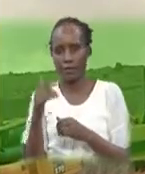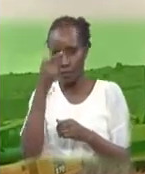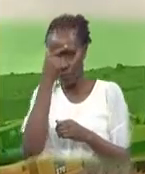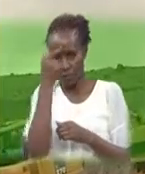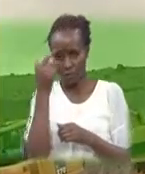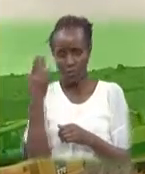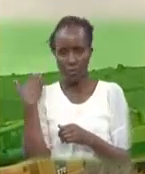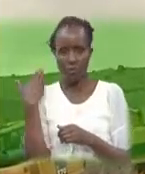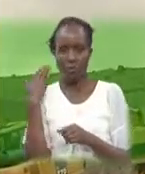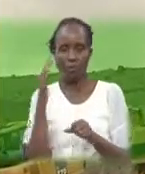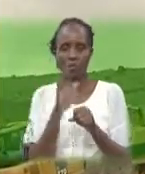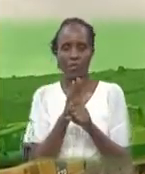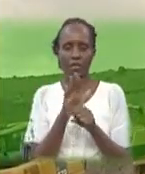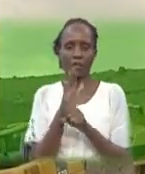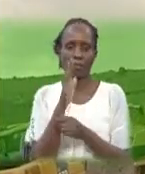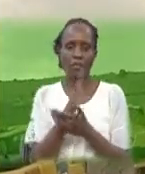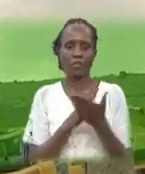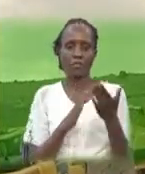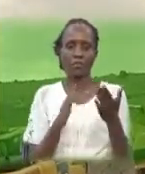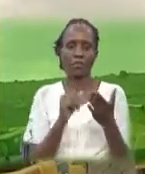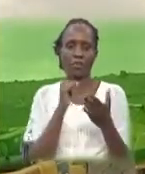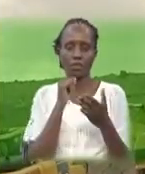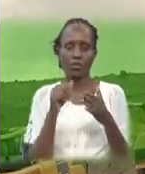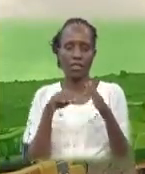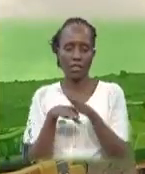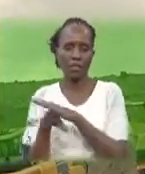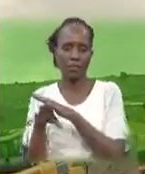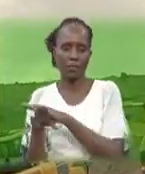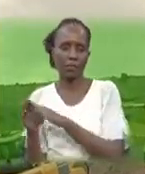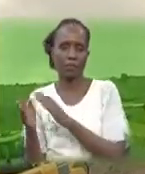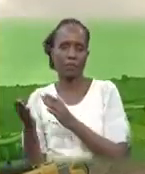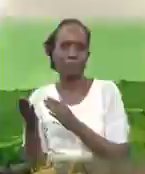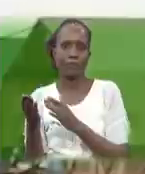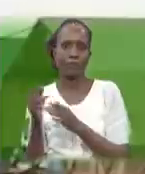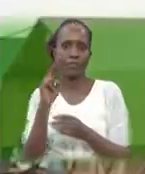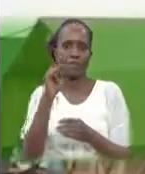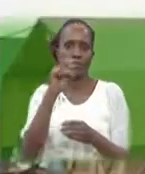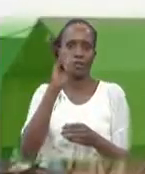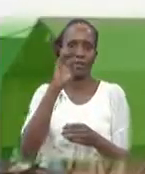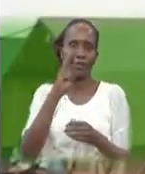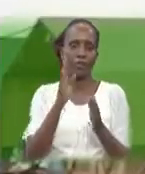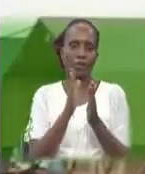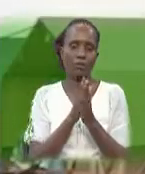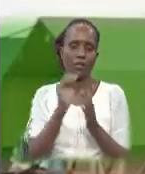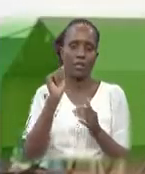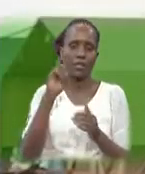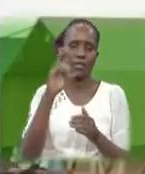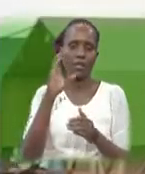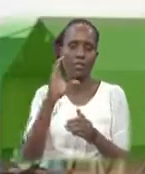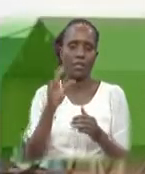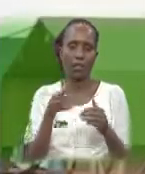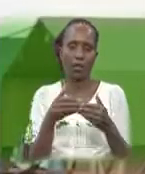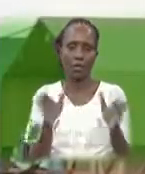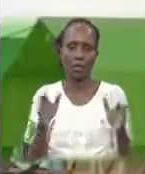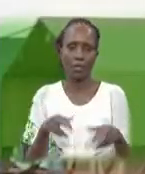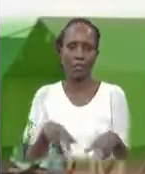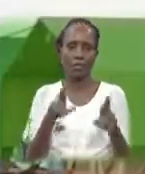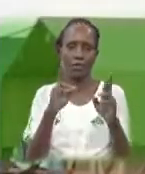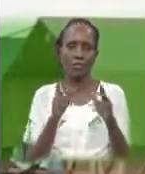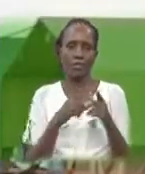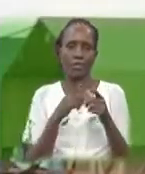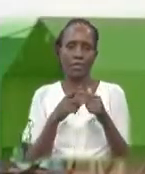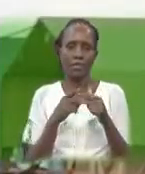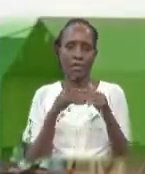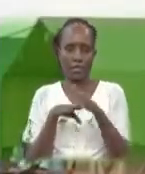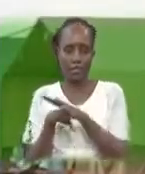because you find that initially most of the parts were not accessible. So NIB jointly with ADC are opening the